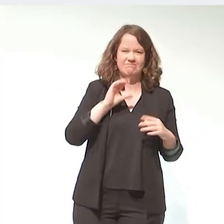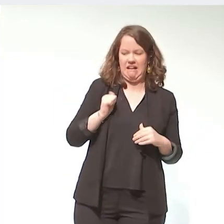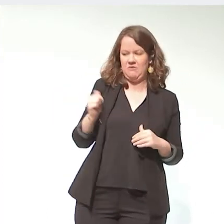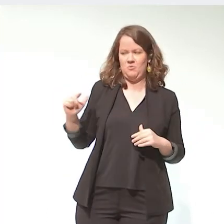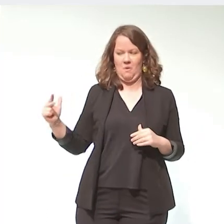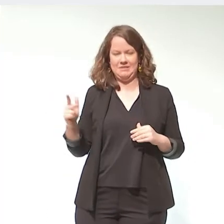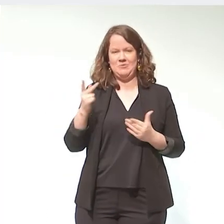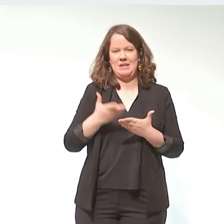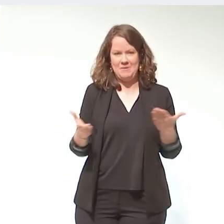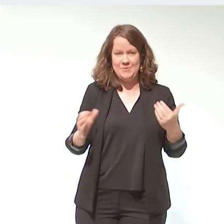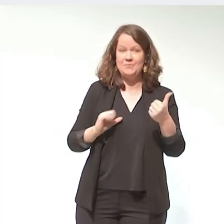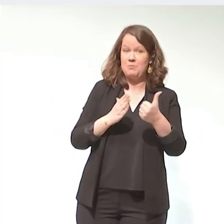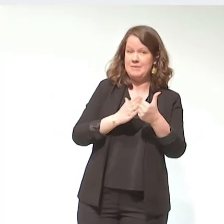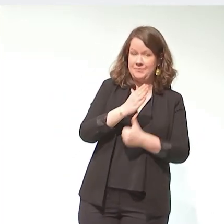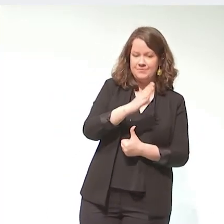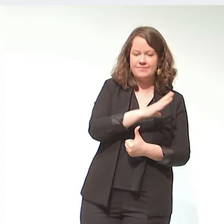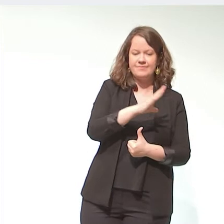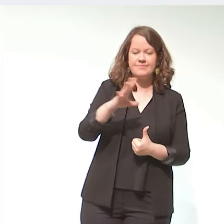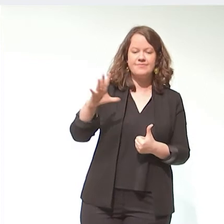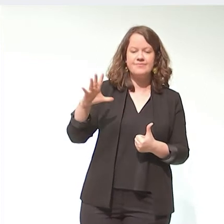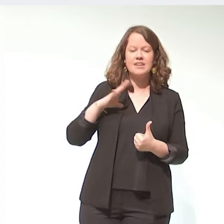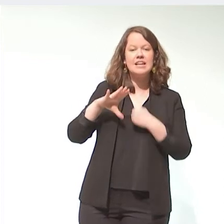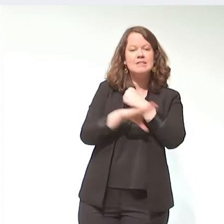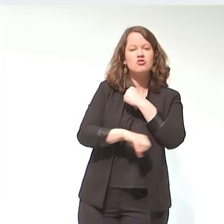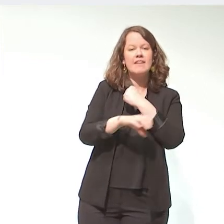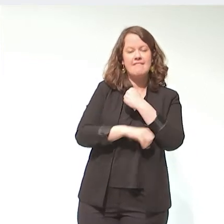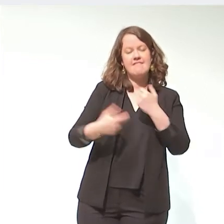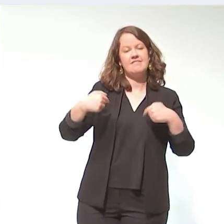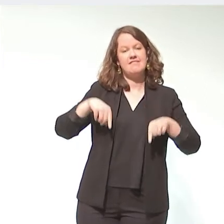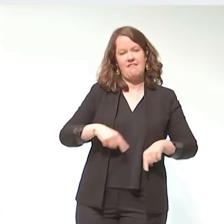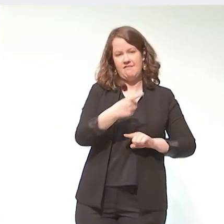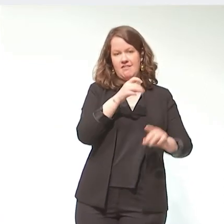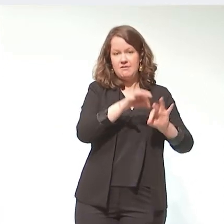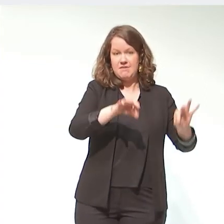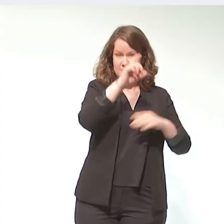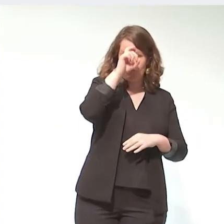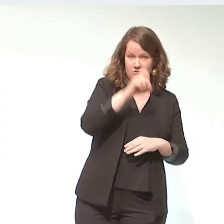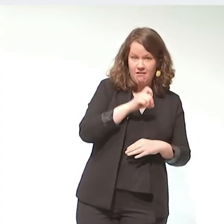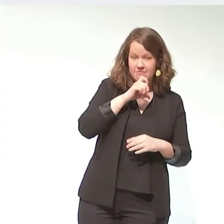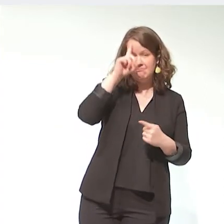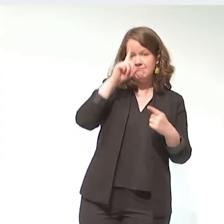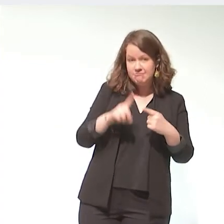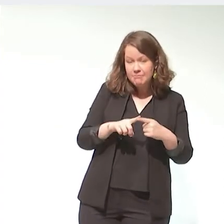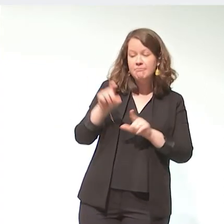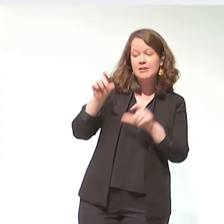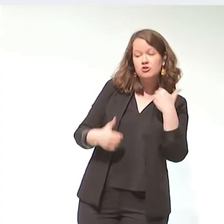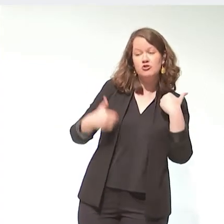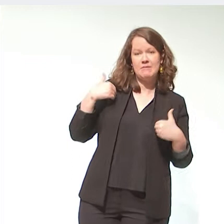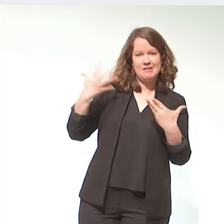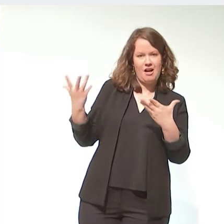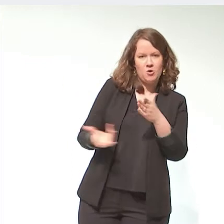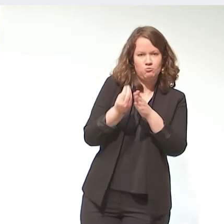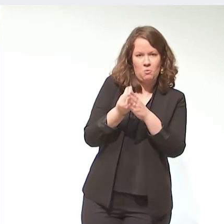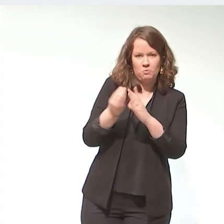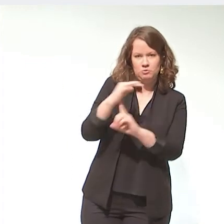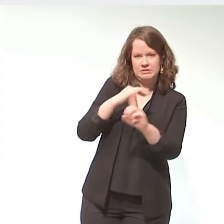easier for me to know where everybody is. Ana Sofia Antunes, please join us. You're the Minister of State for the Inclusion of PWDs